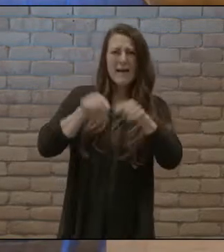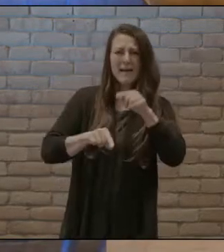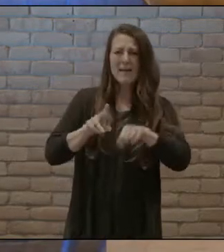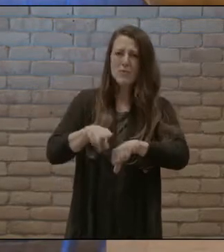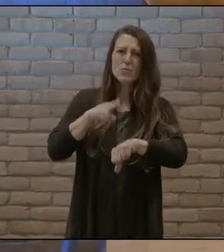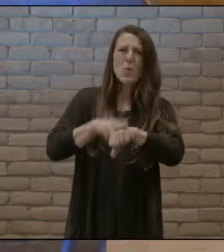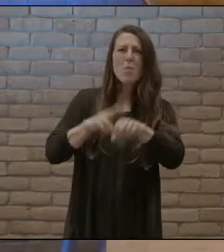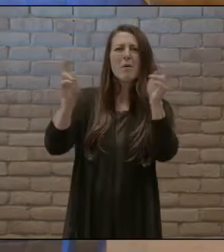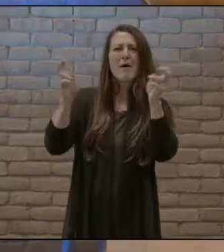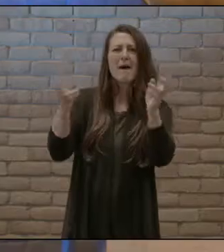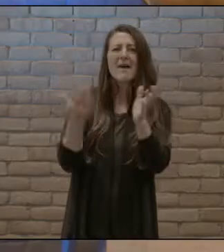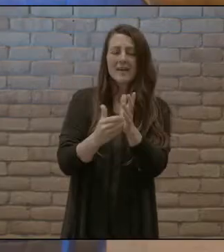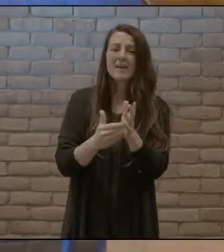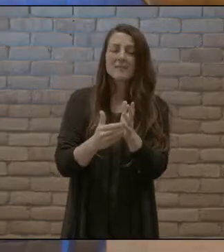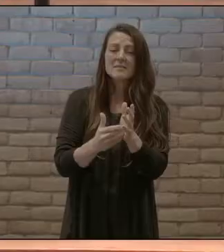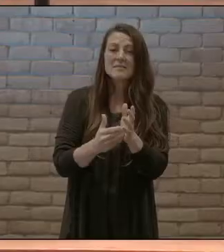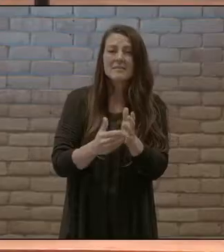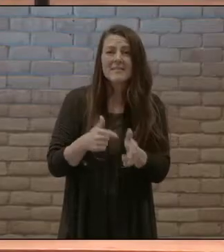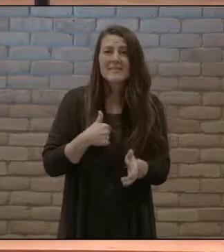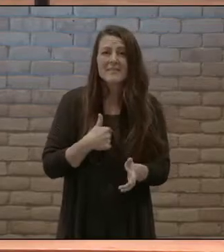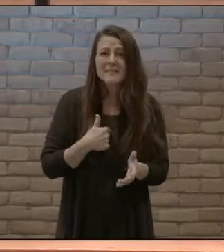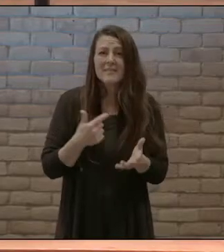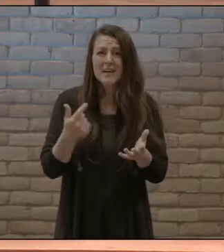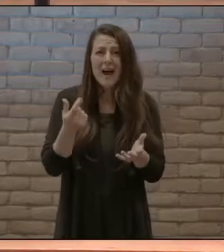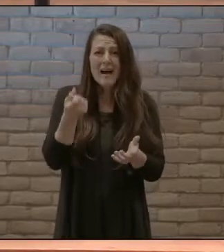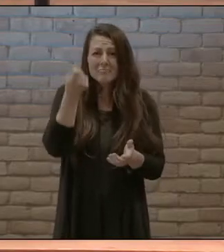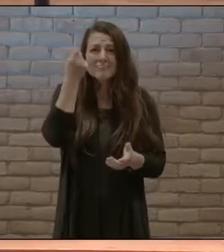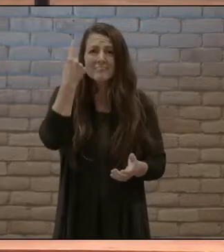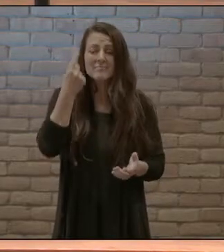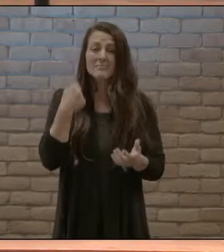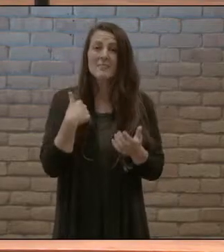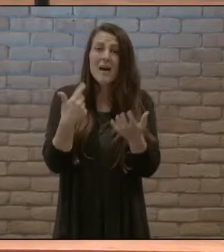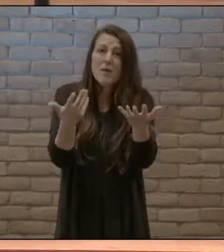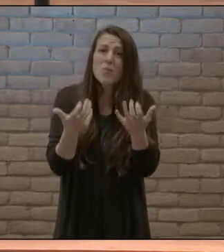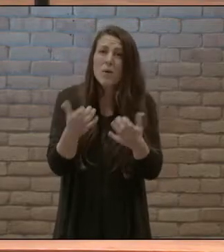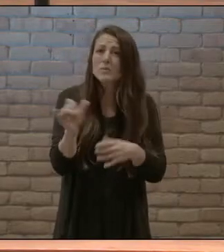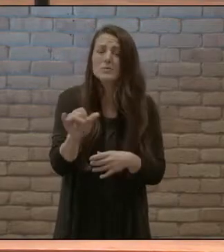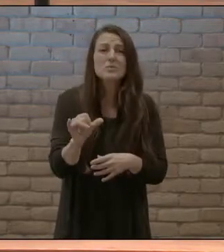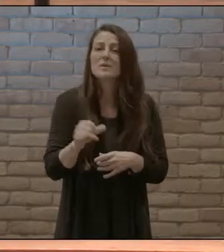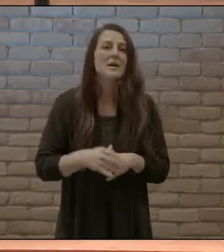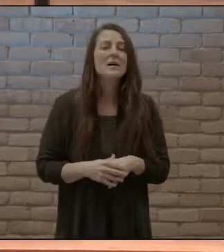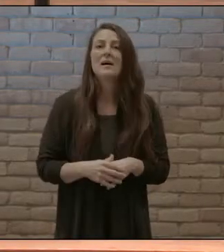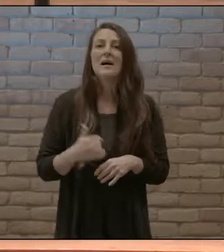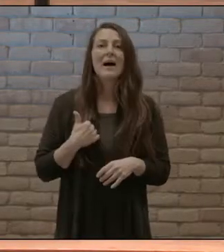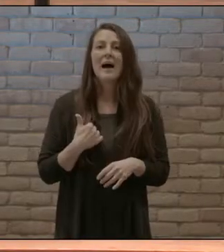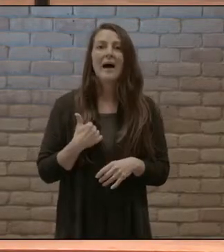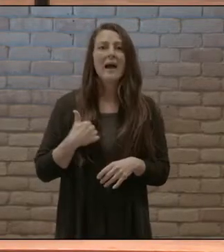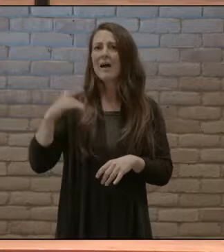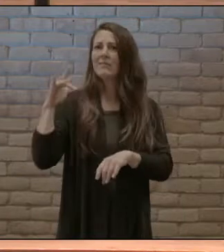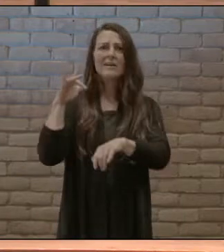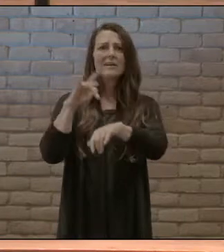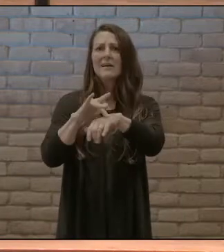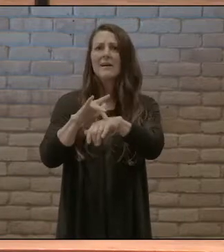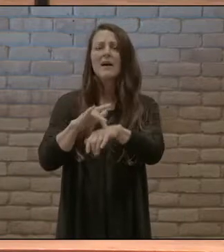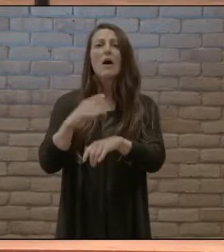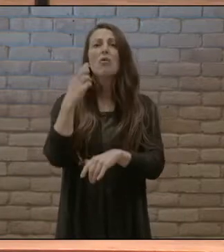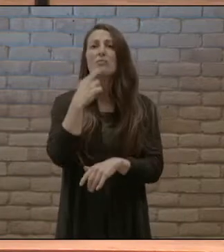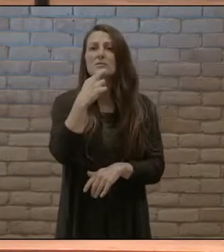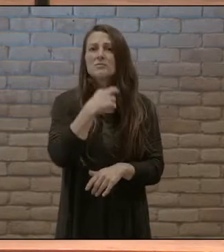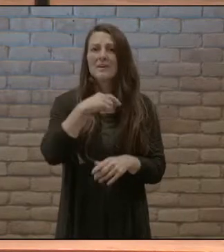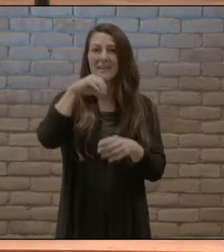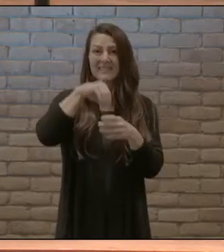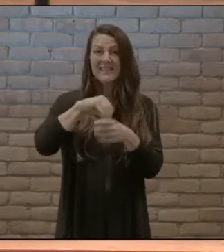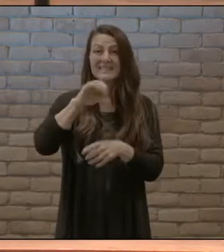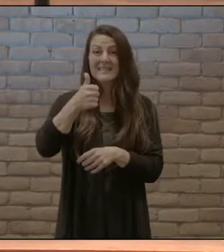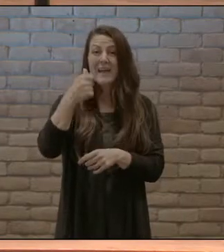trust me, I get it. I get it. I haven't been in a restaurant for 10